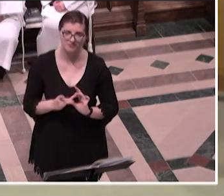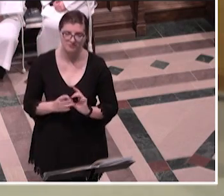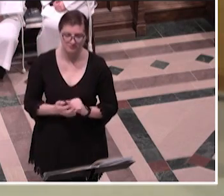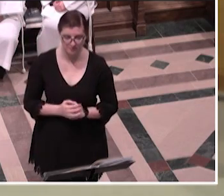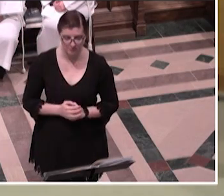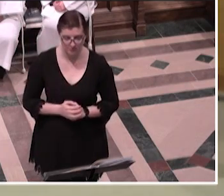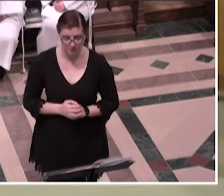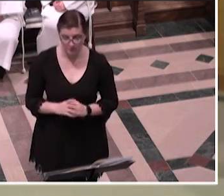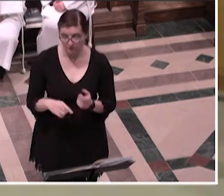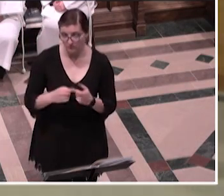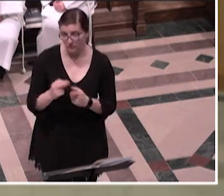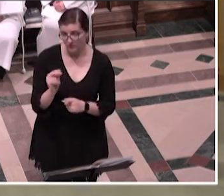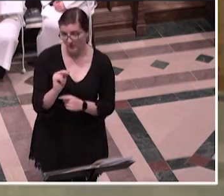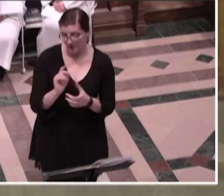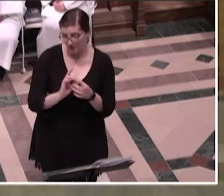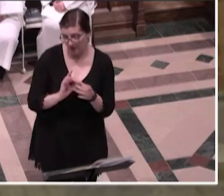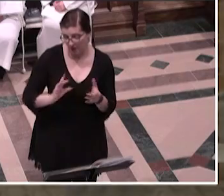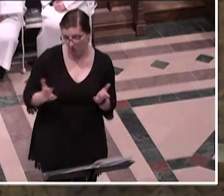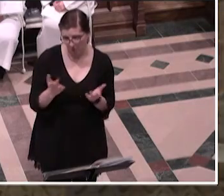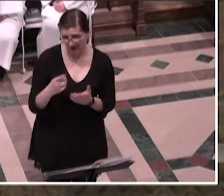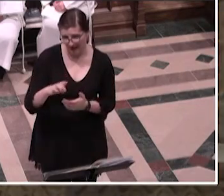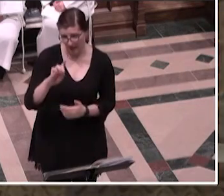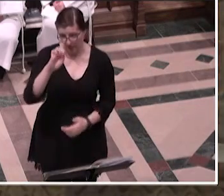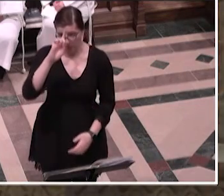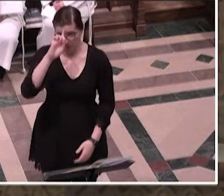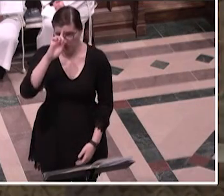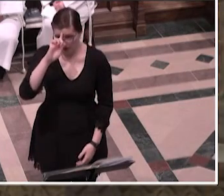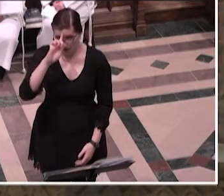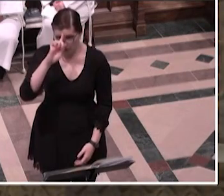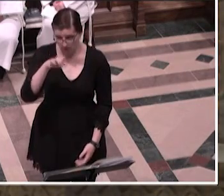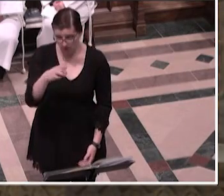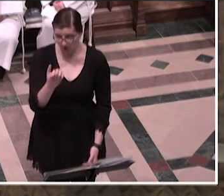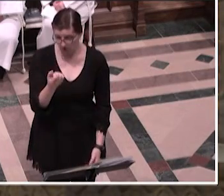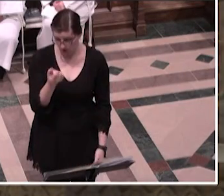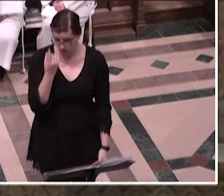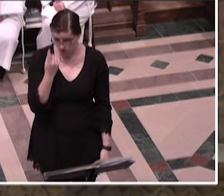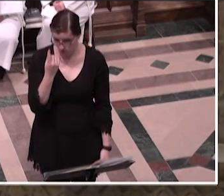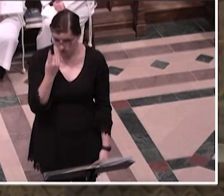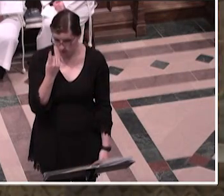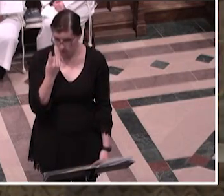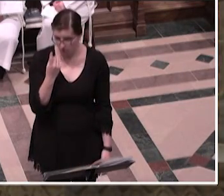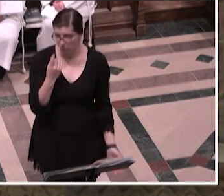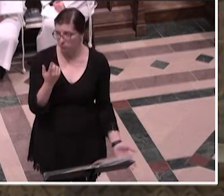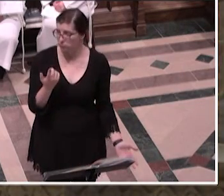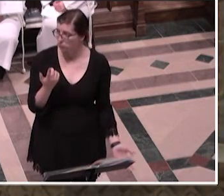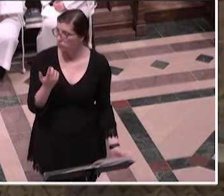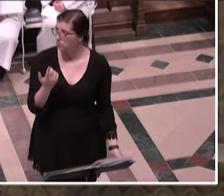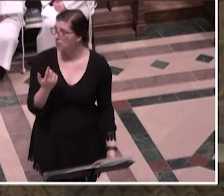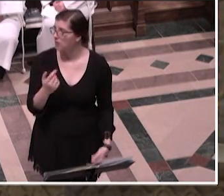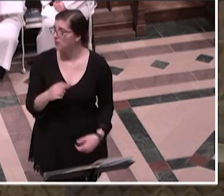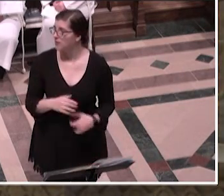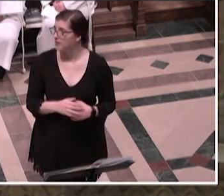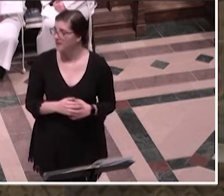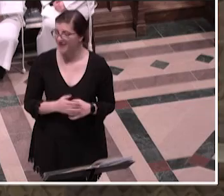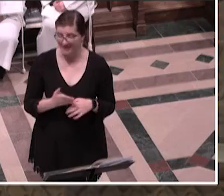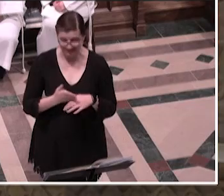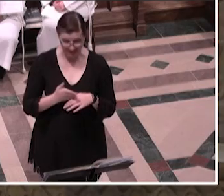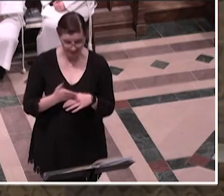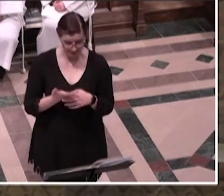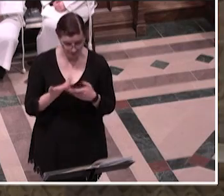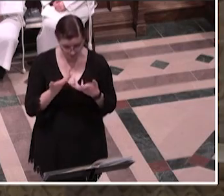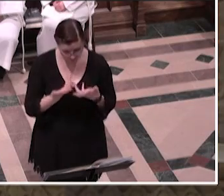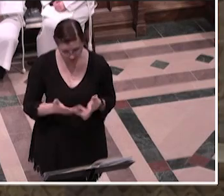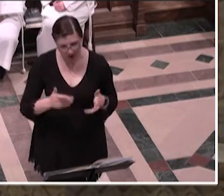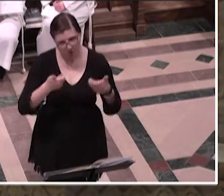When Nicodemus let go of what he thought he knew, it's only once he stopped trying to